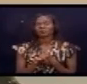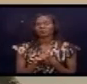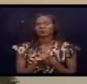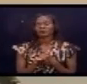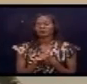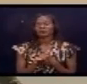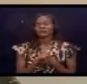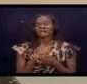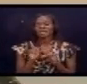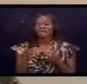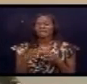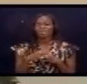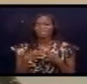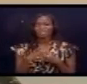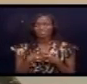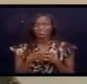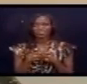other,